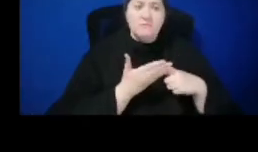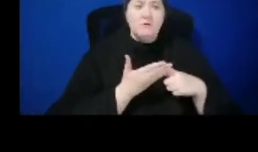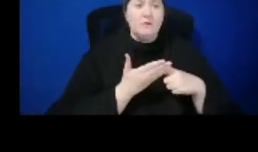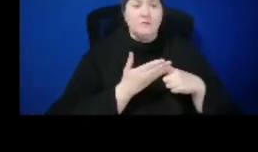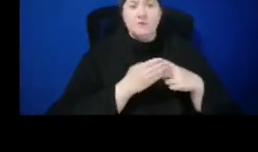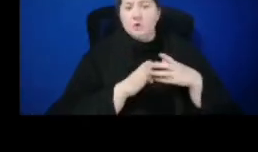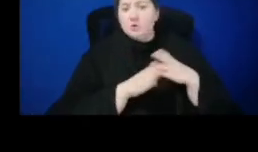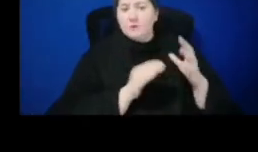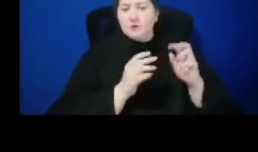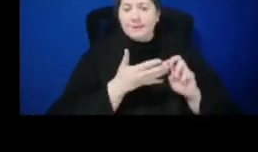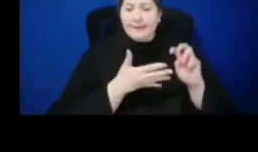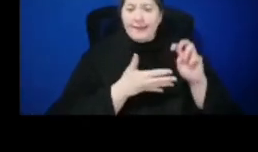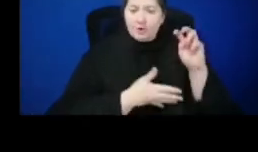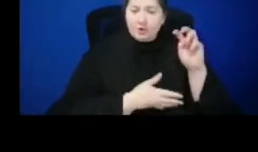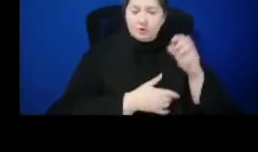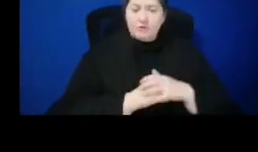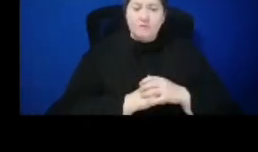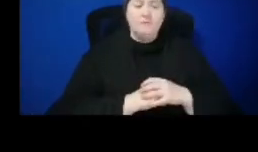career ladder.